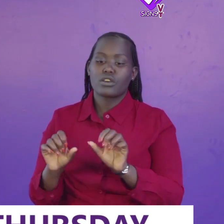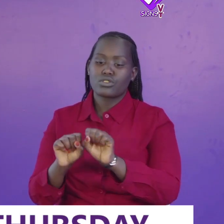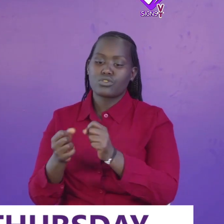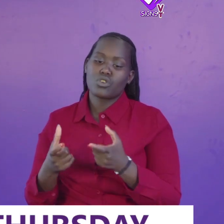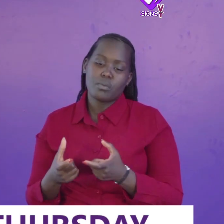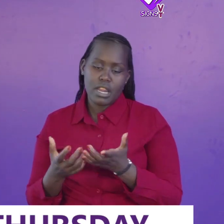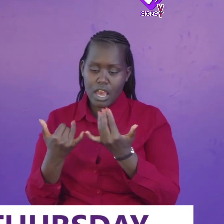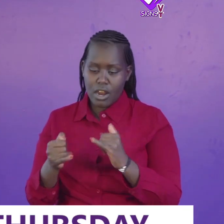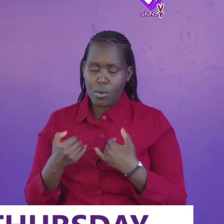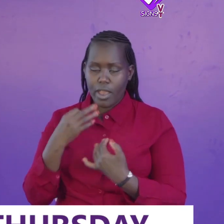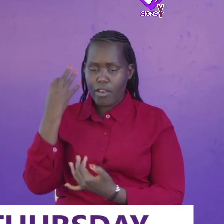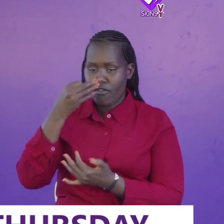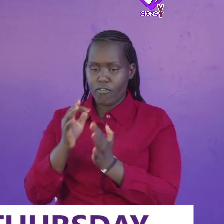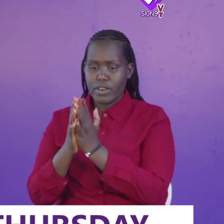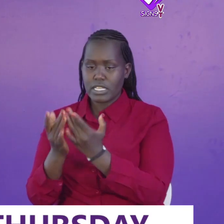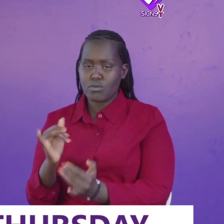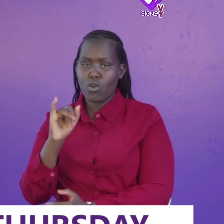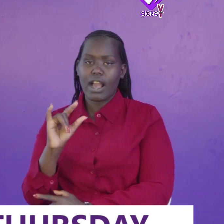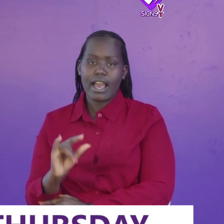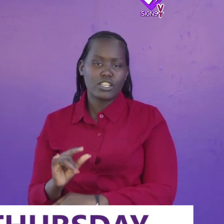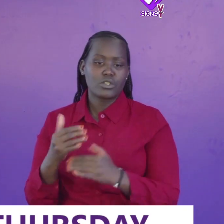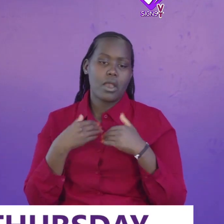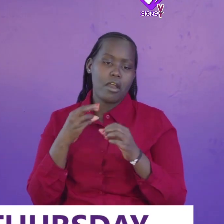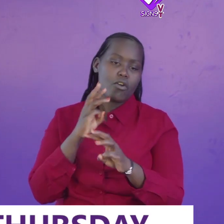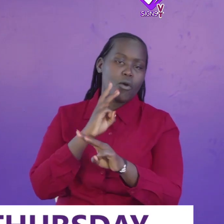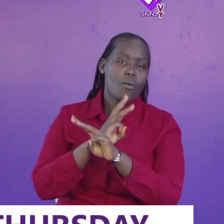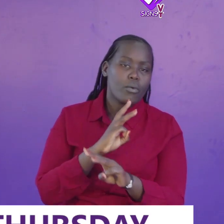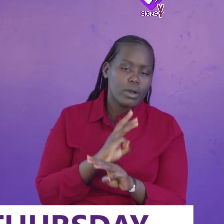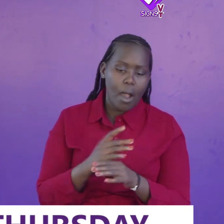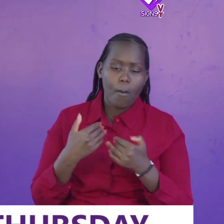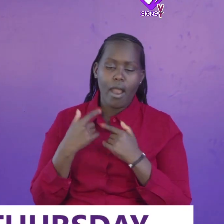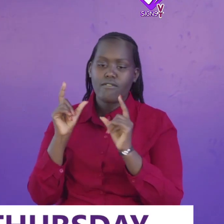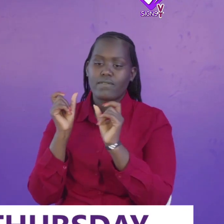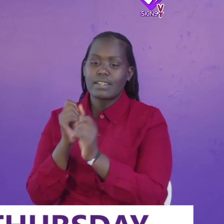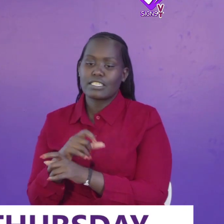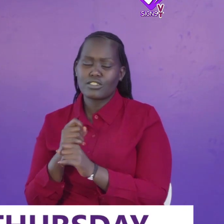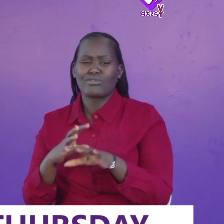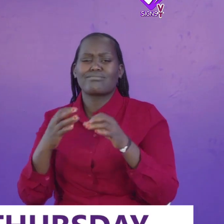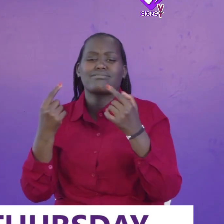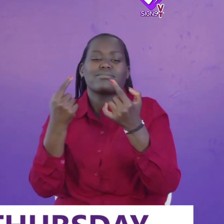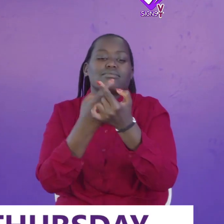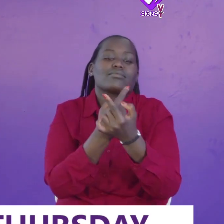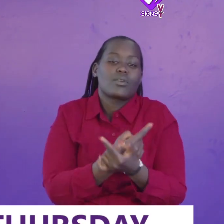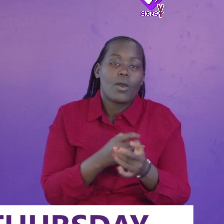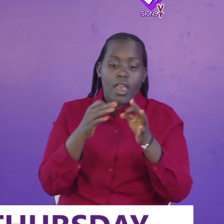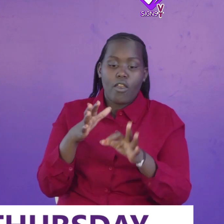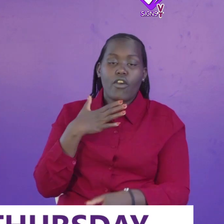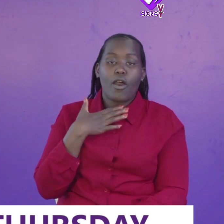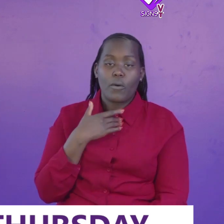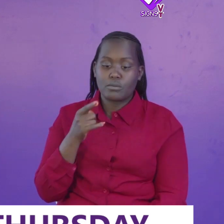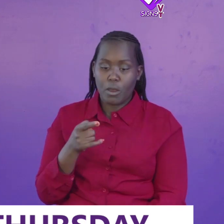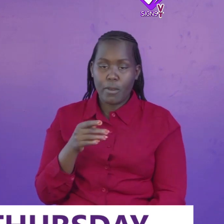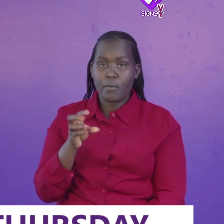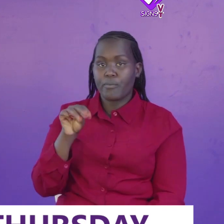kuna Facebook, kuna Instagram, kuna WhatsApp, kuna yani social media platforms tu mingi. Mimi nikitaka Muthoni sasa